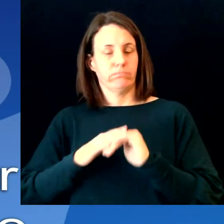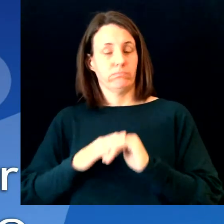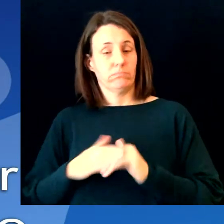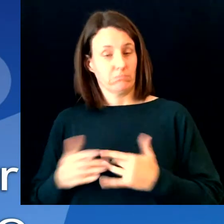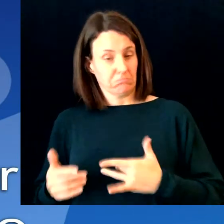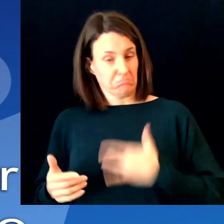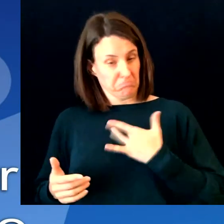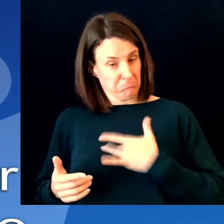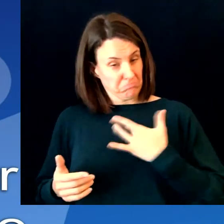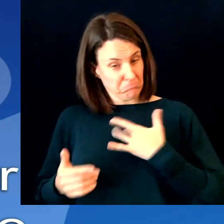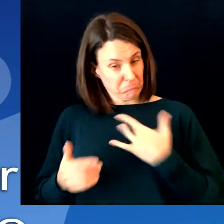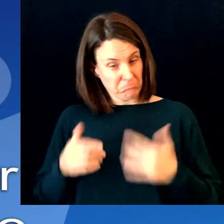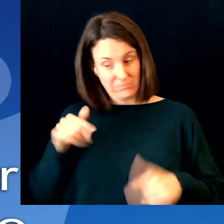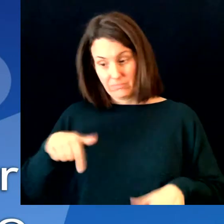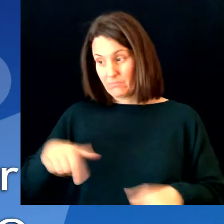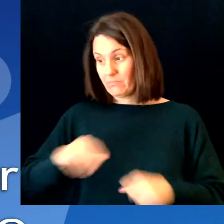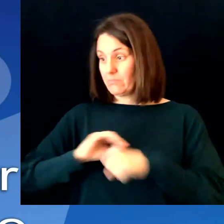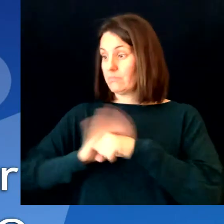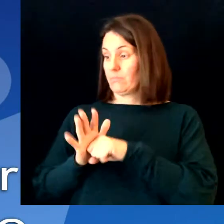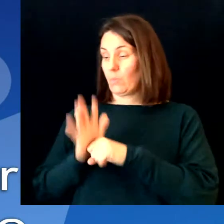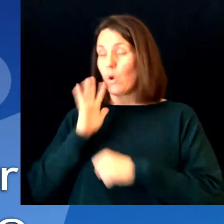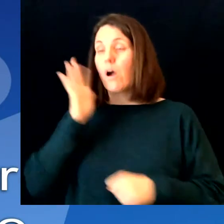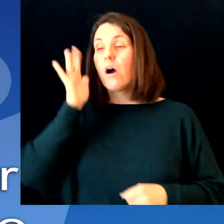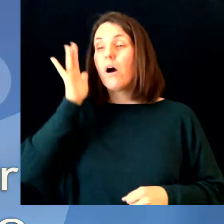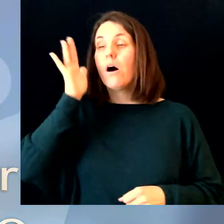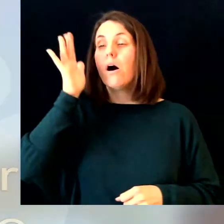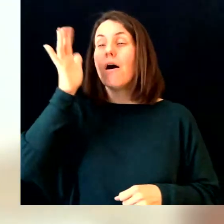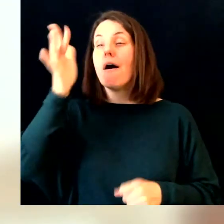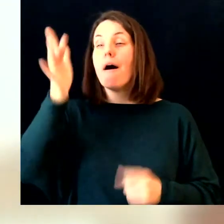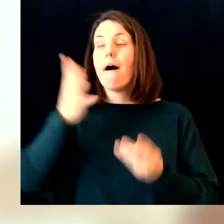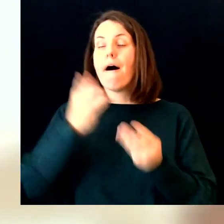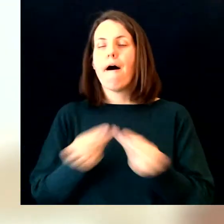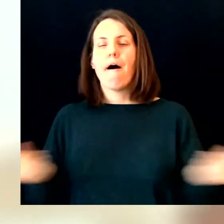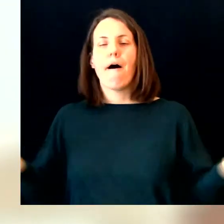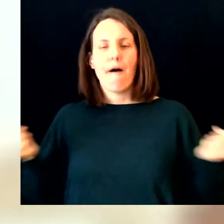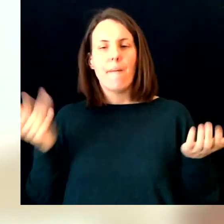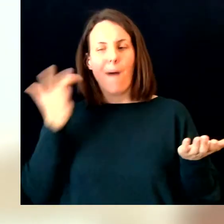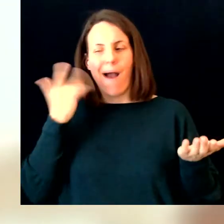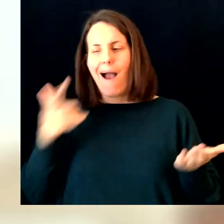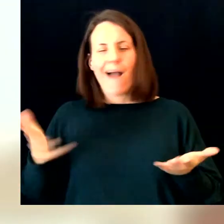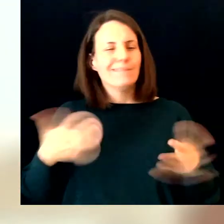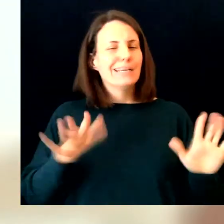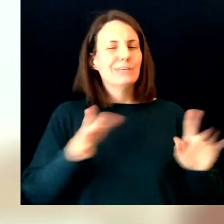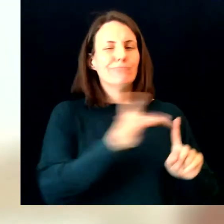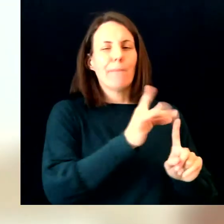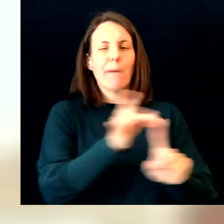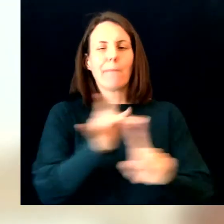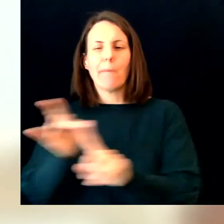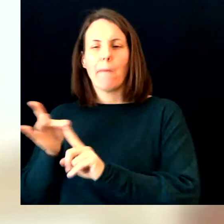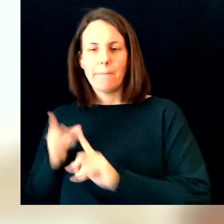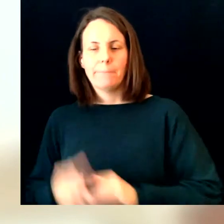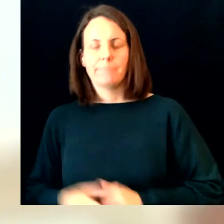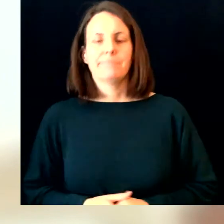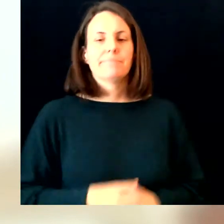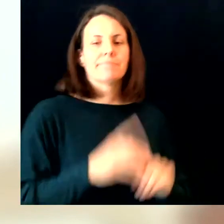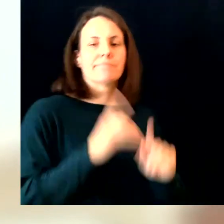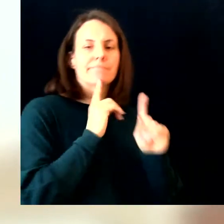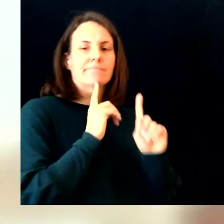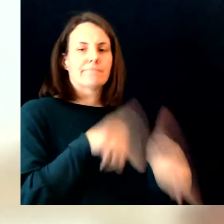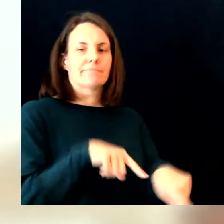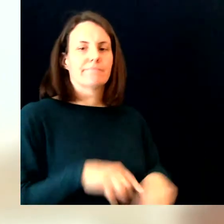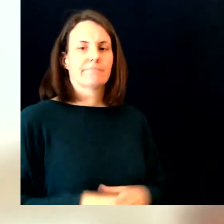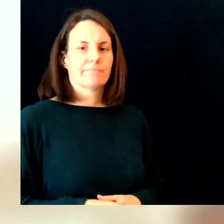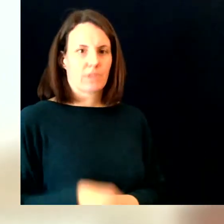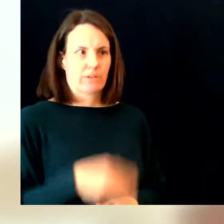Yeah, thanks, Rob. I think of that question, that question often, and of course, don't know